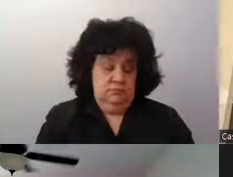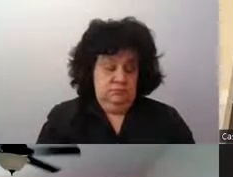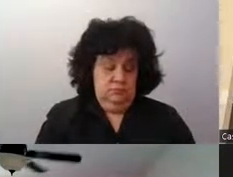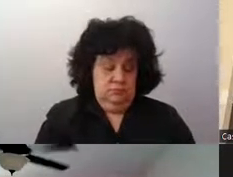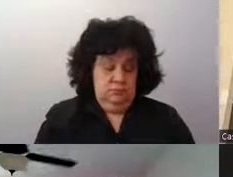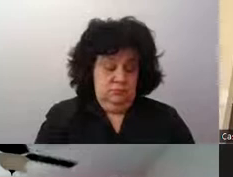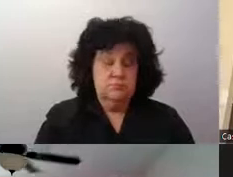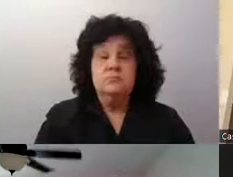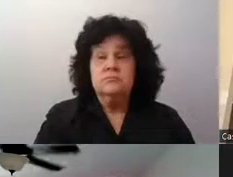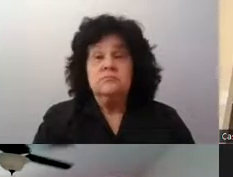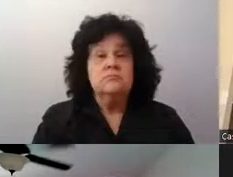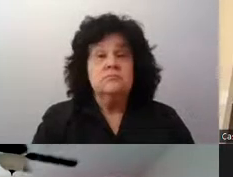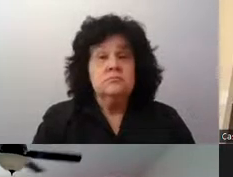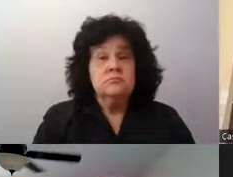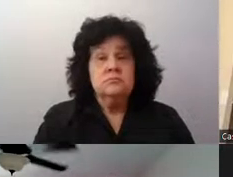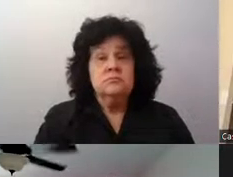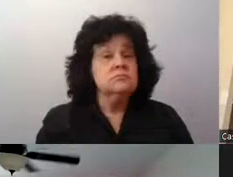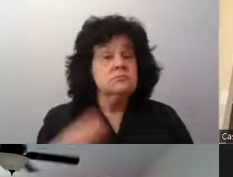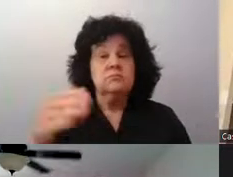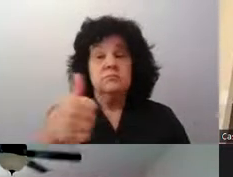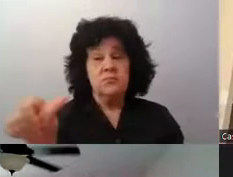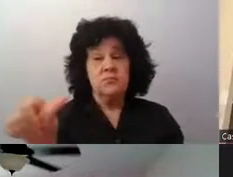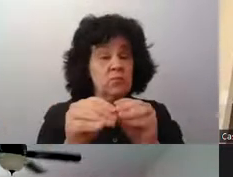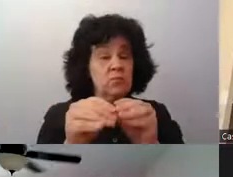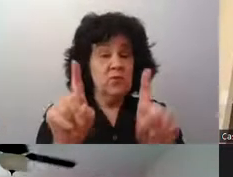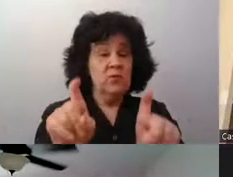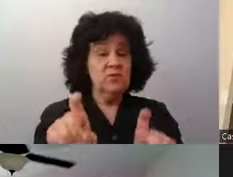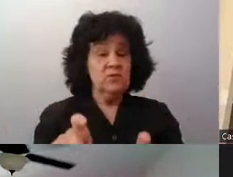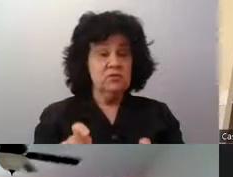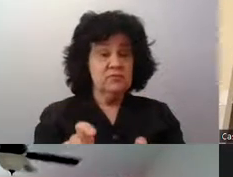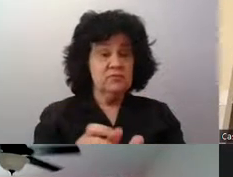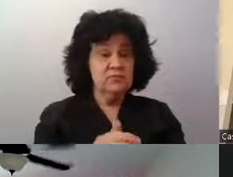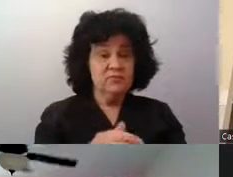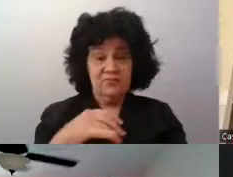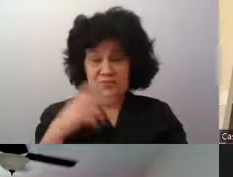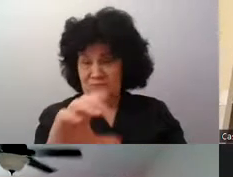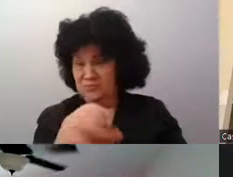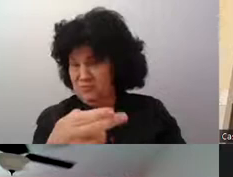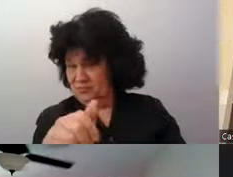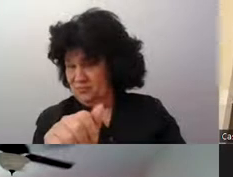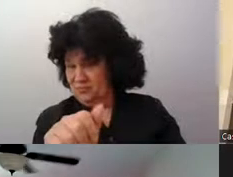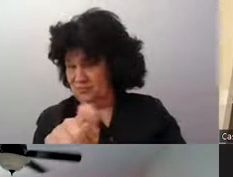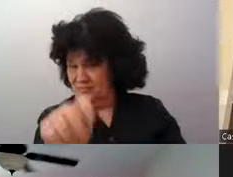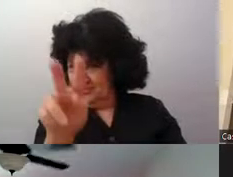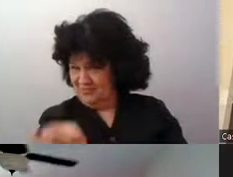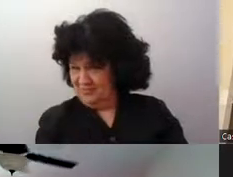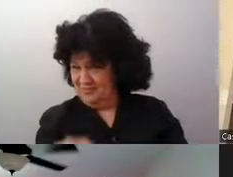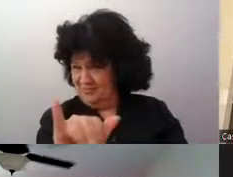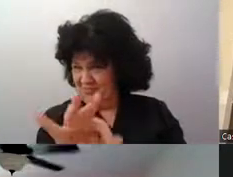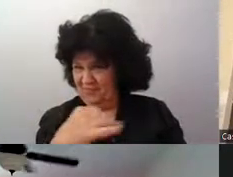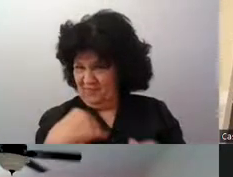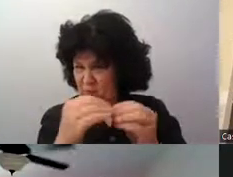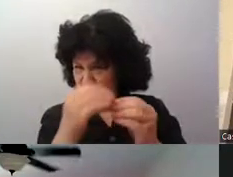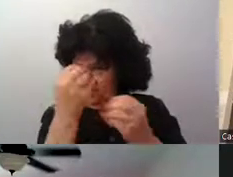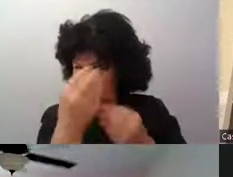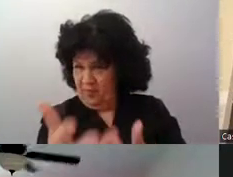Okay. Are there any other questions? I was looking in the chat and see if we had some additional information. Thank you for